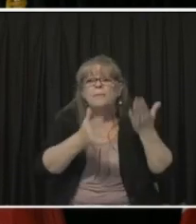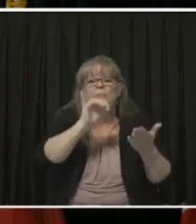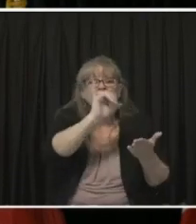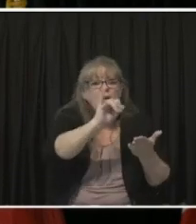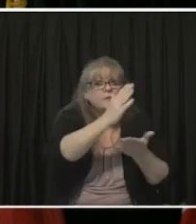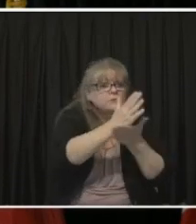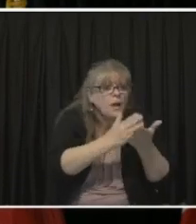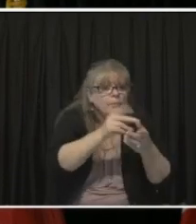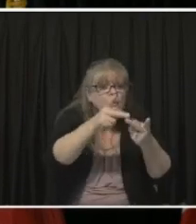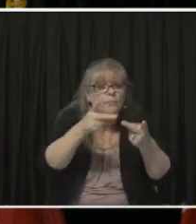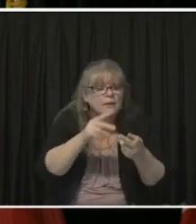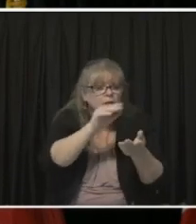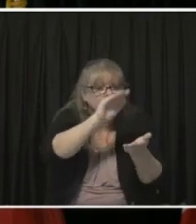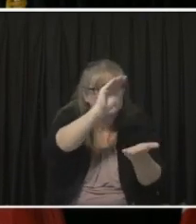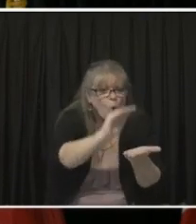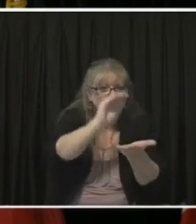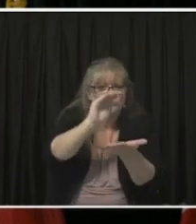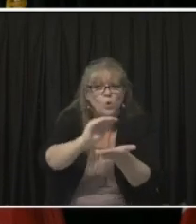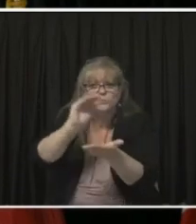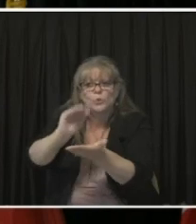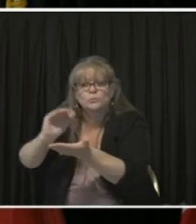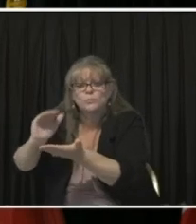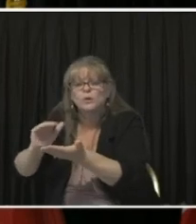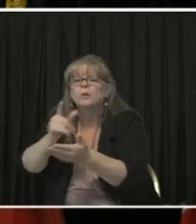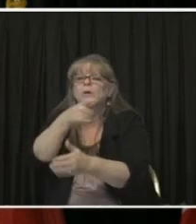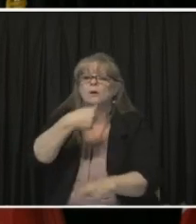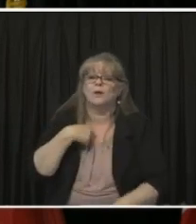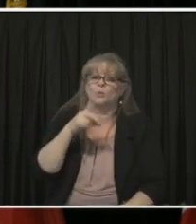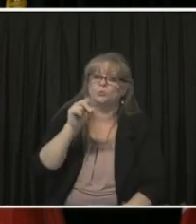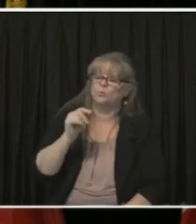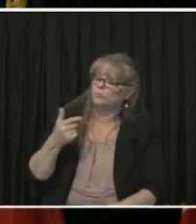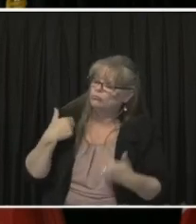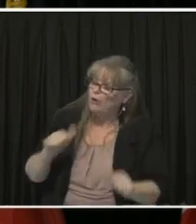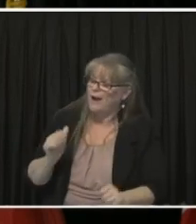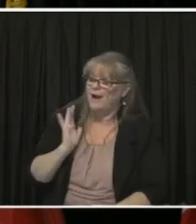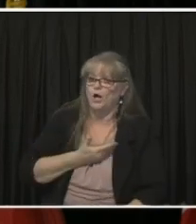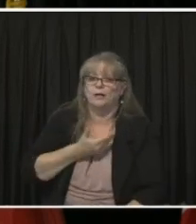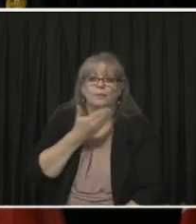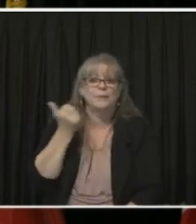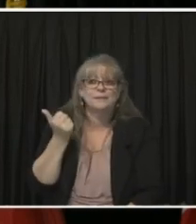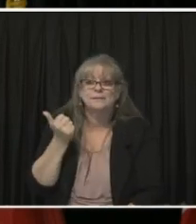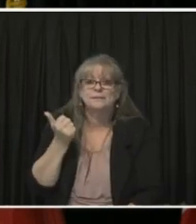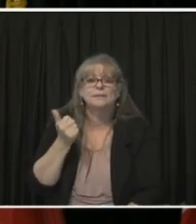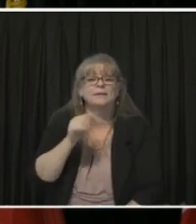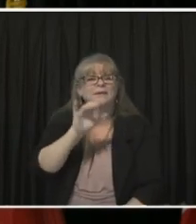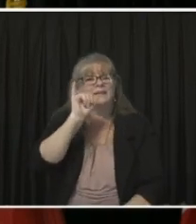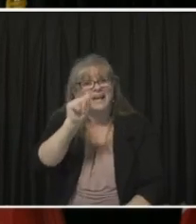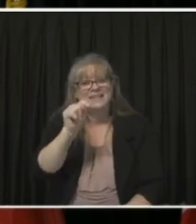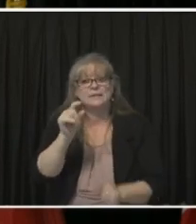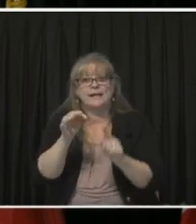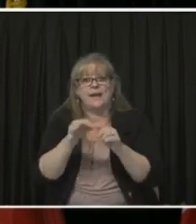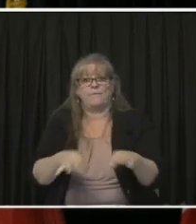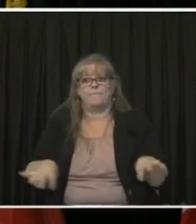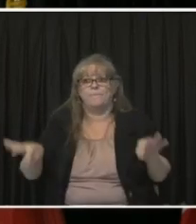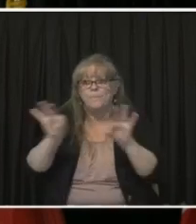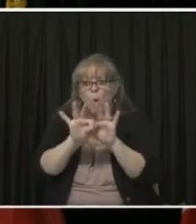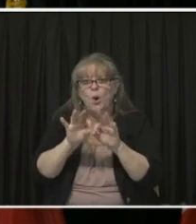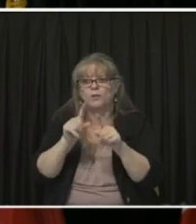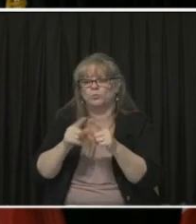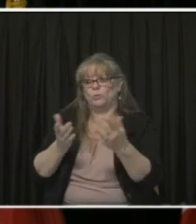that in the best way that we can to make sure that this critical services that are provided for the taxpayers of the state can